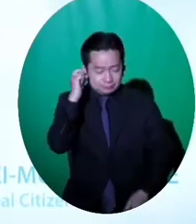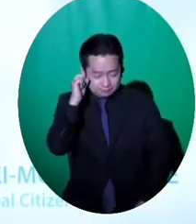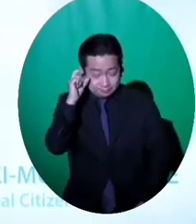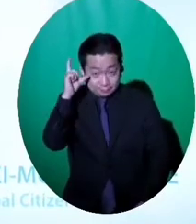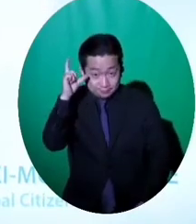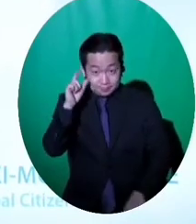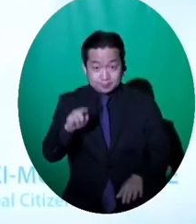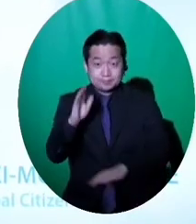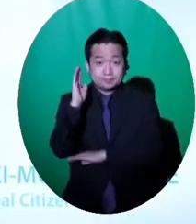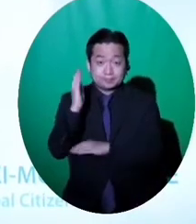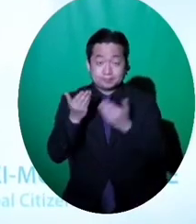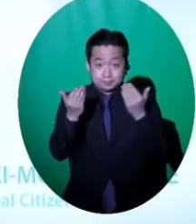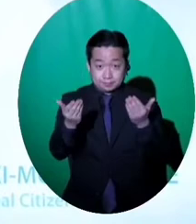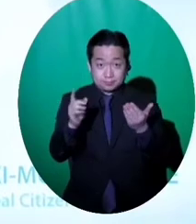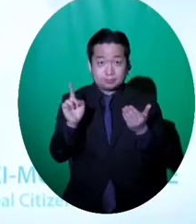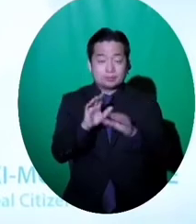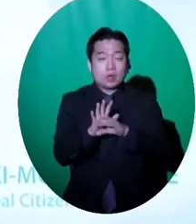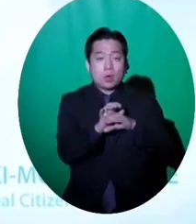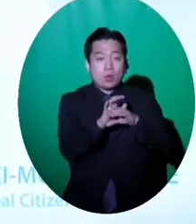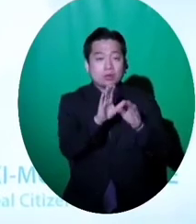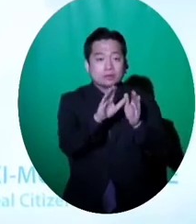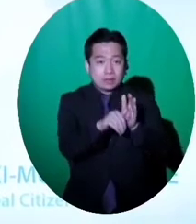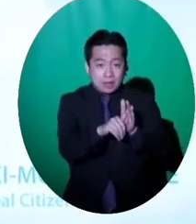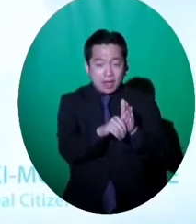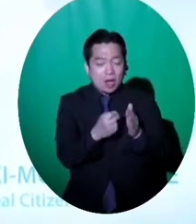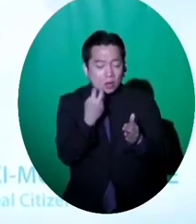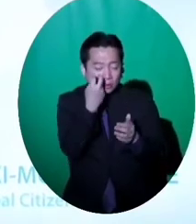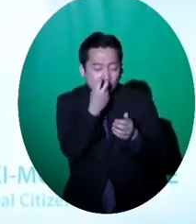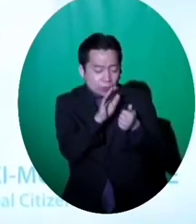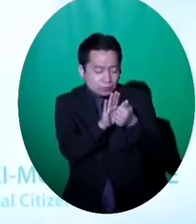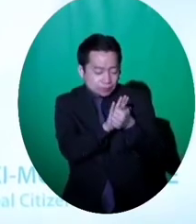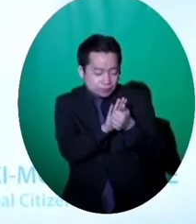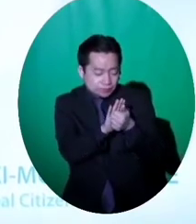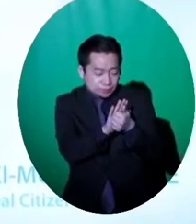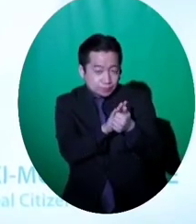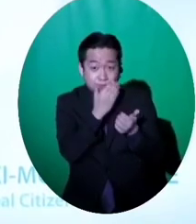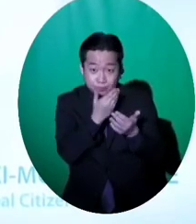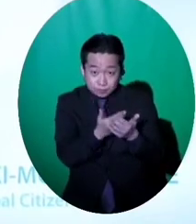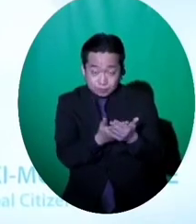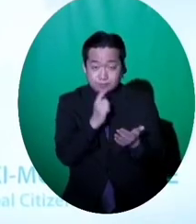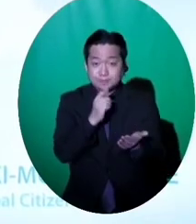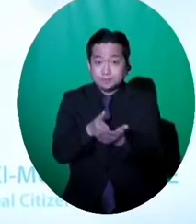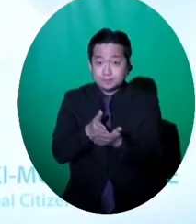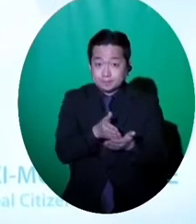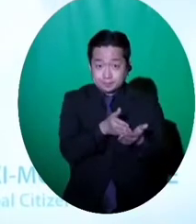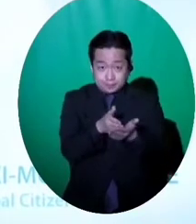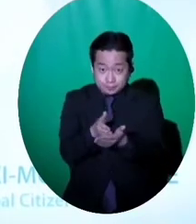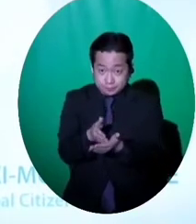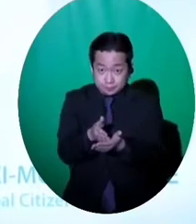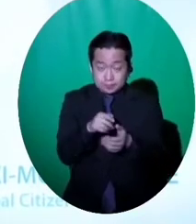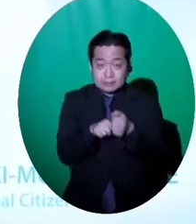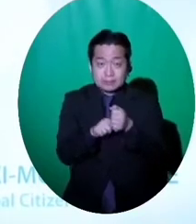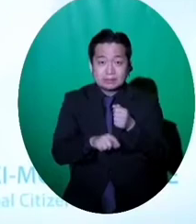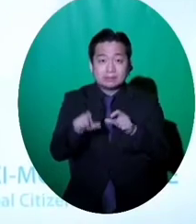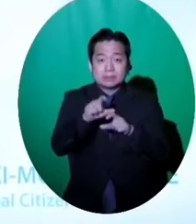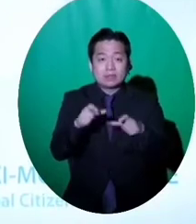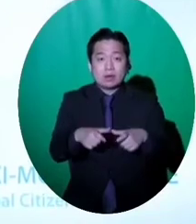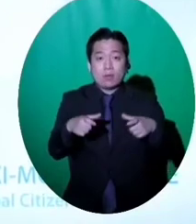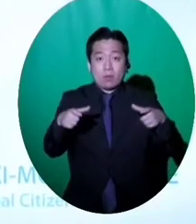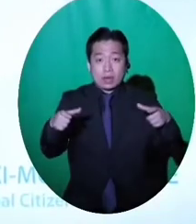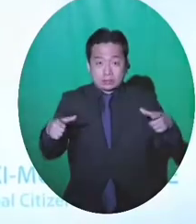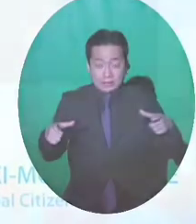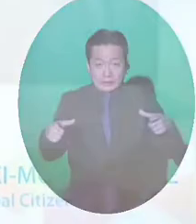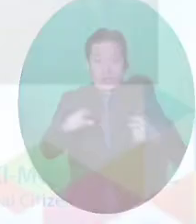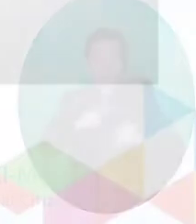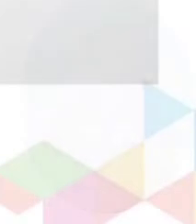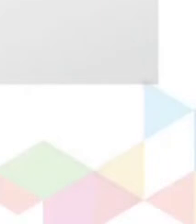pandemic and expand the application of the new meaning of care. So such a